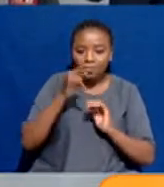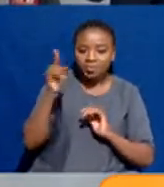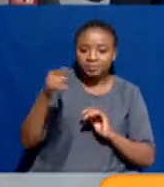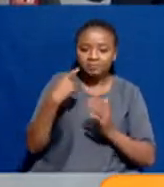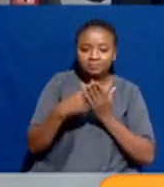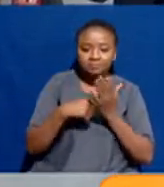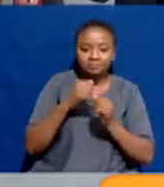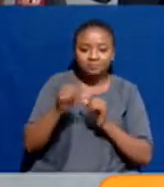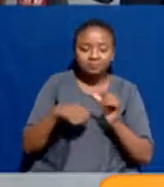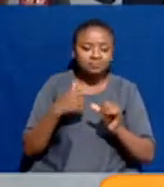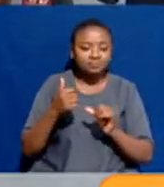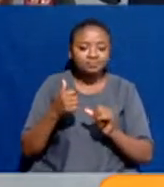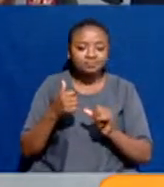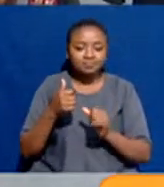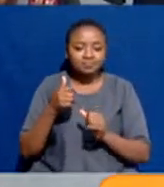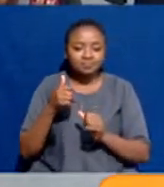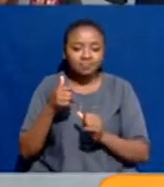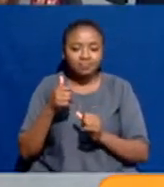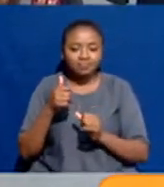a position that he has